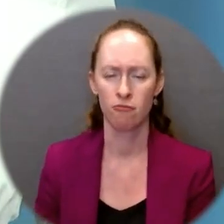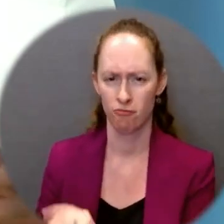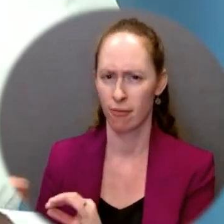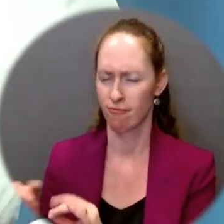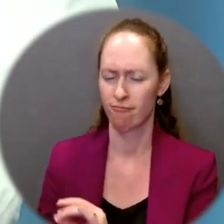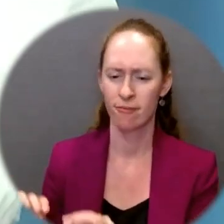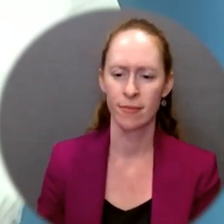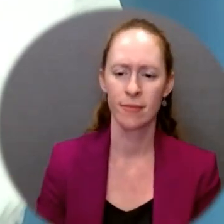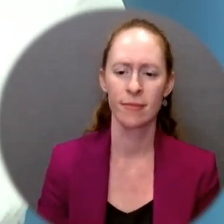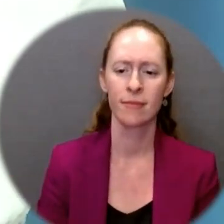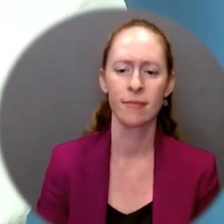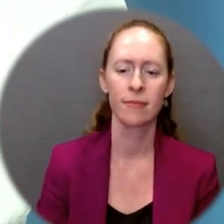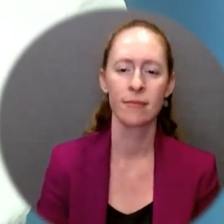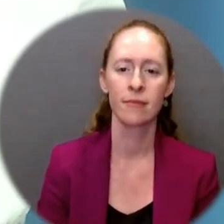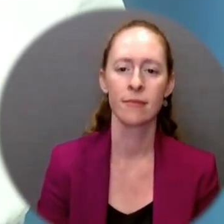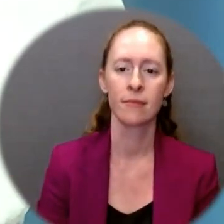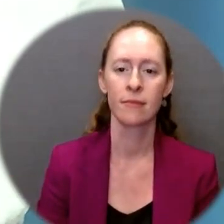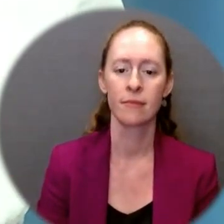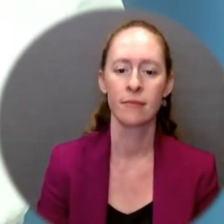Okay, all right. Well,